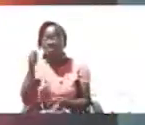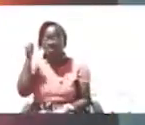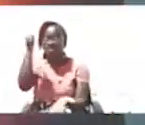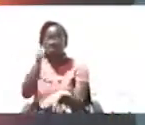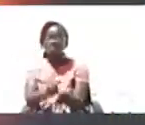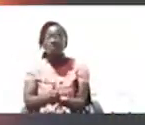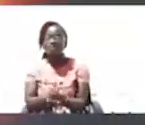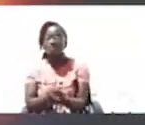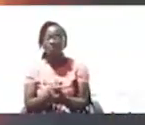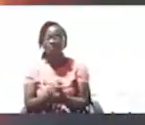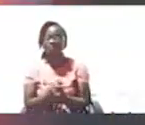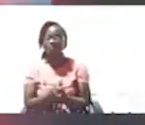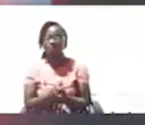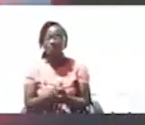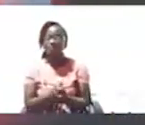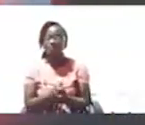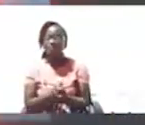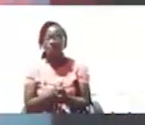Say a big